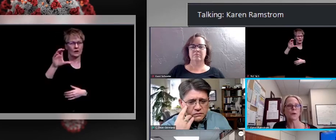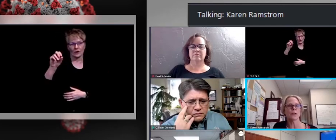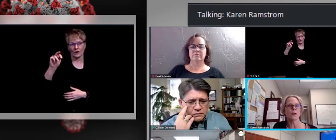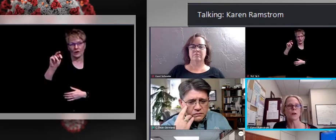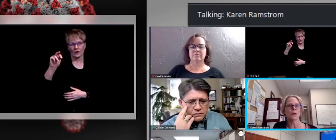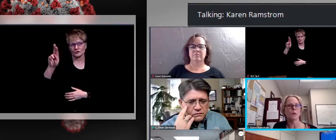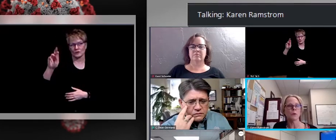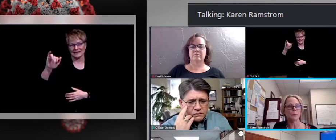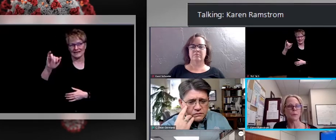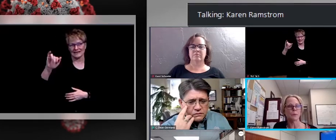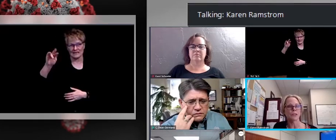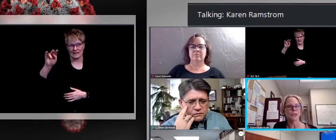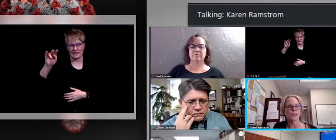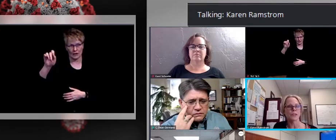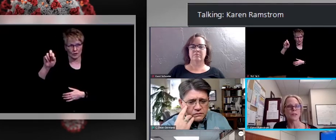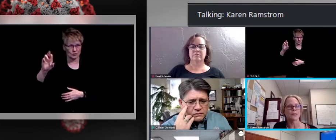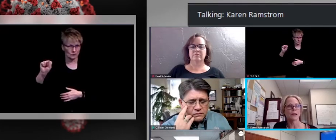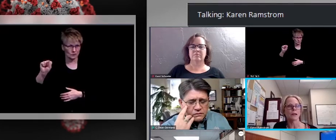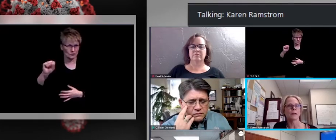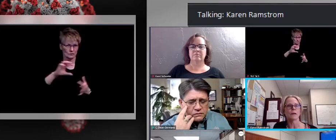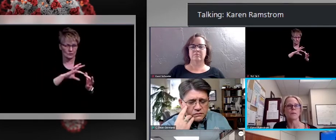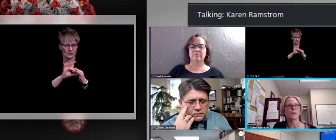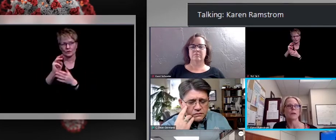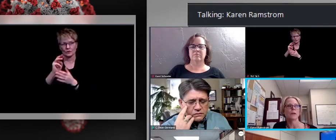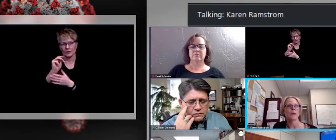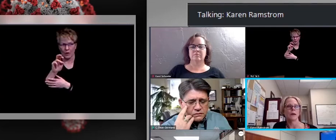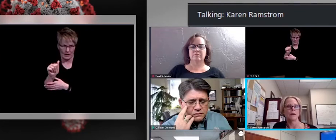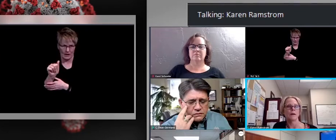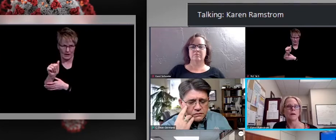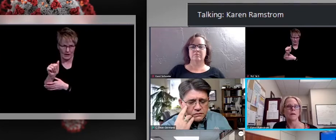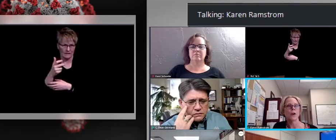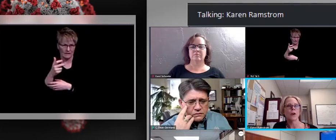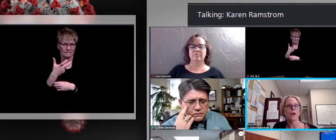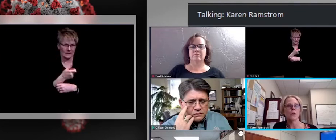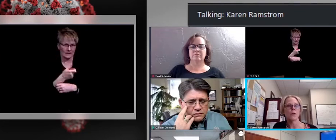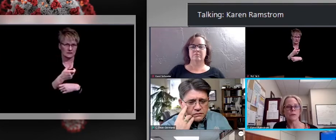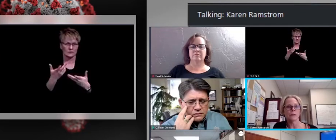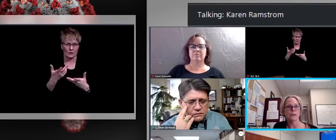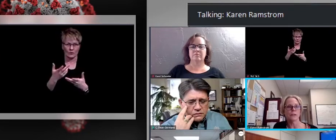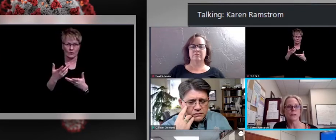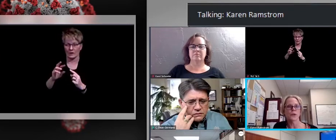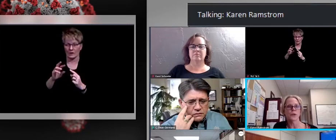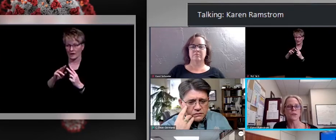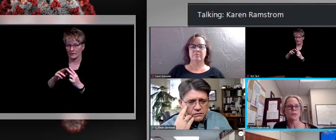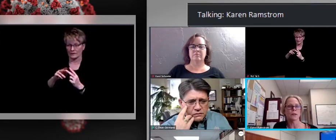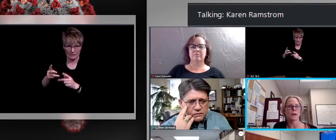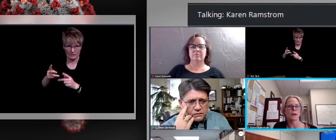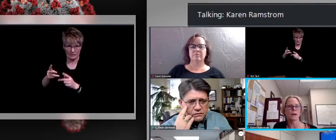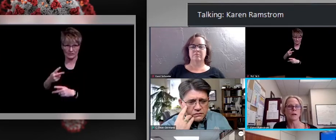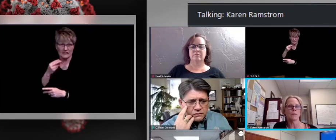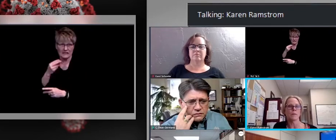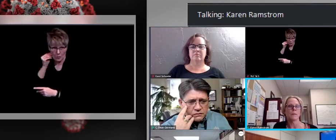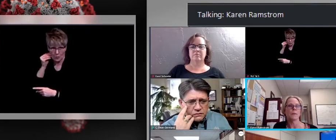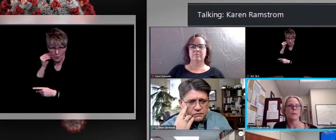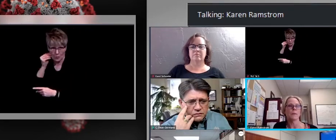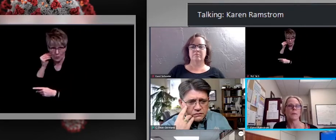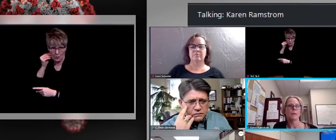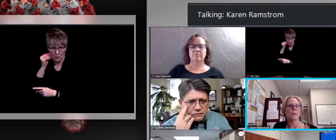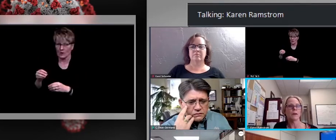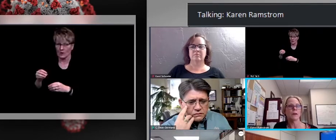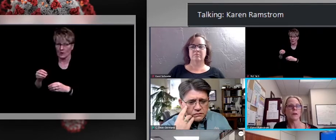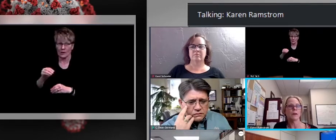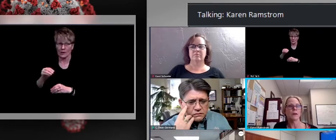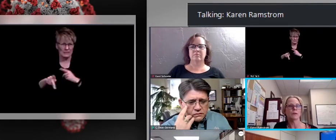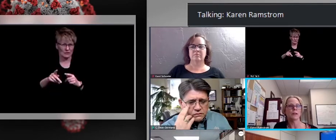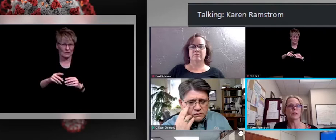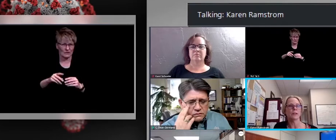so we're focusing on mobile populations, our homebound individuals, people that might